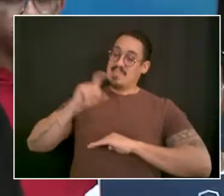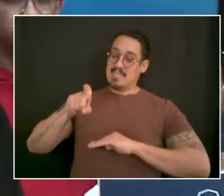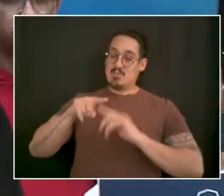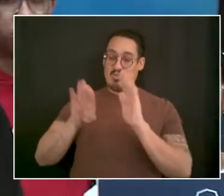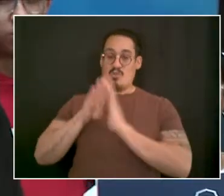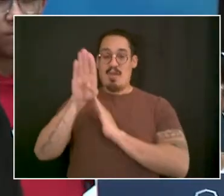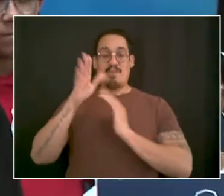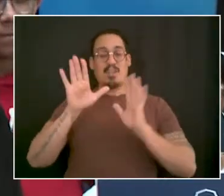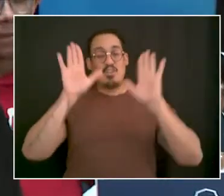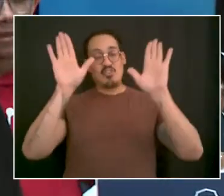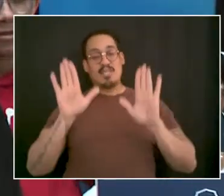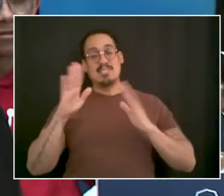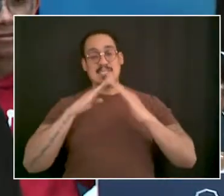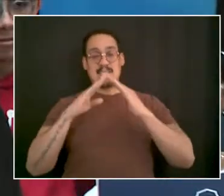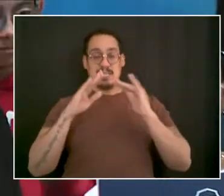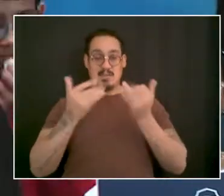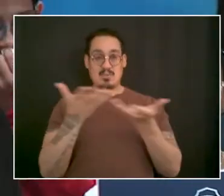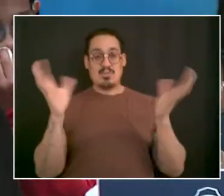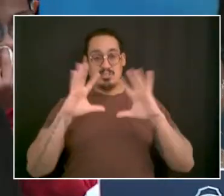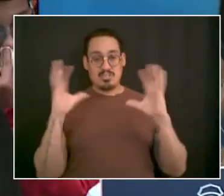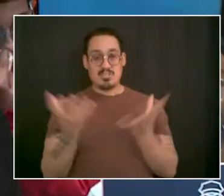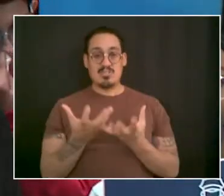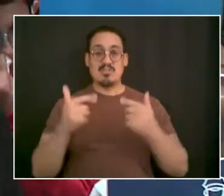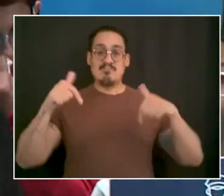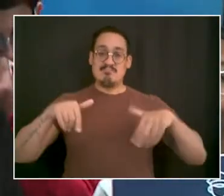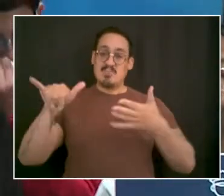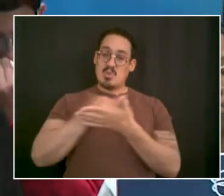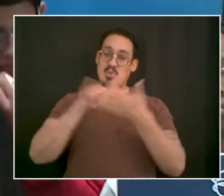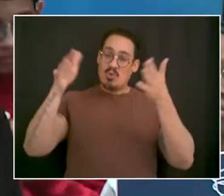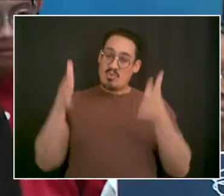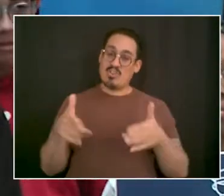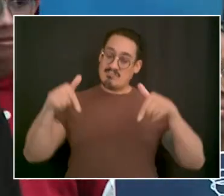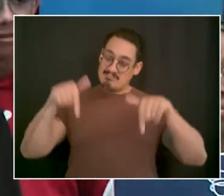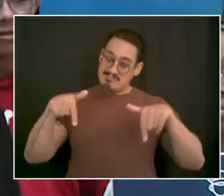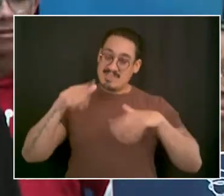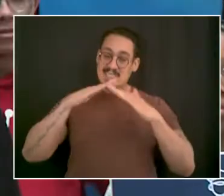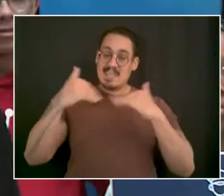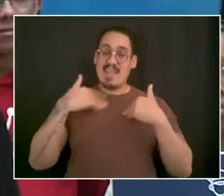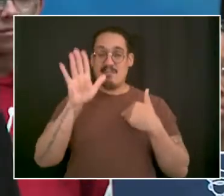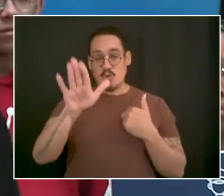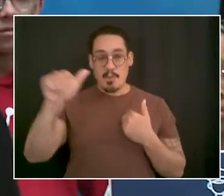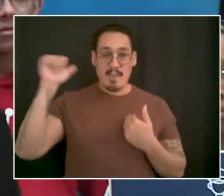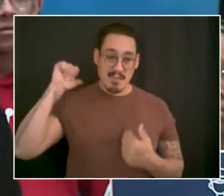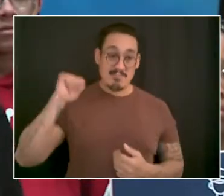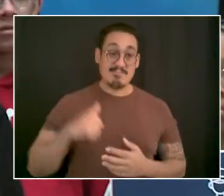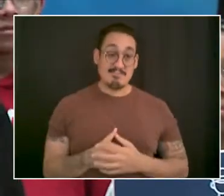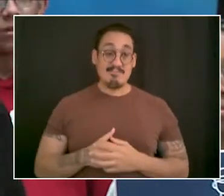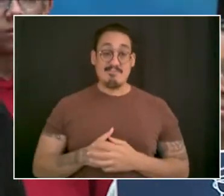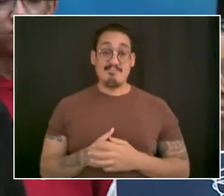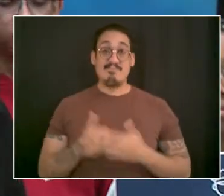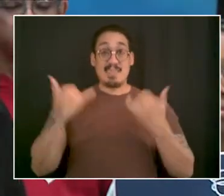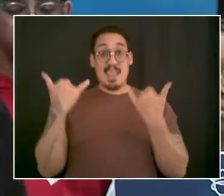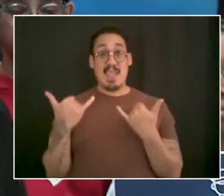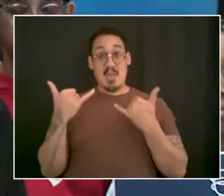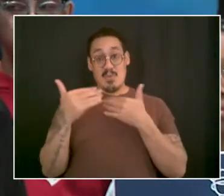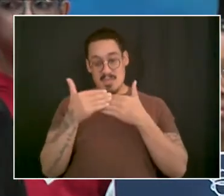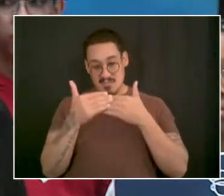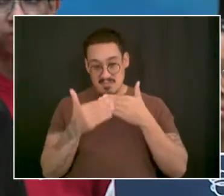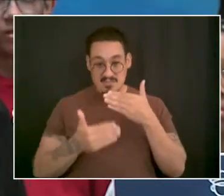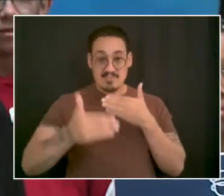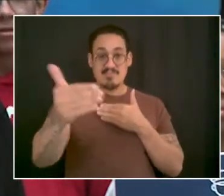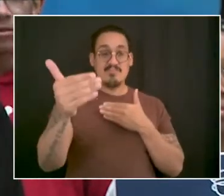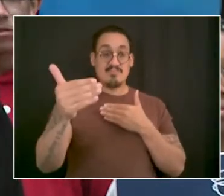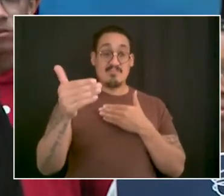It tells every New Yorker, your city has your back, now and forever. We didn't do this